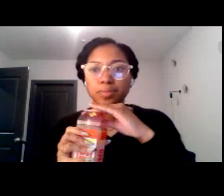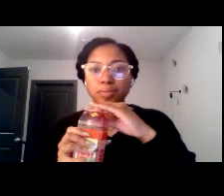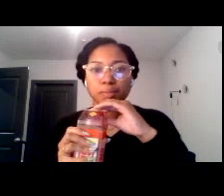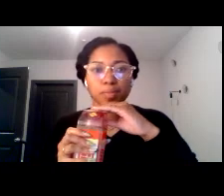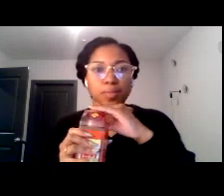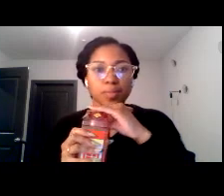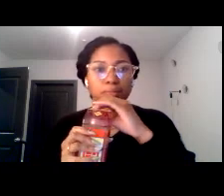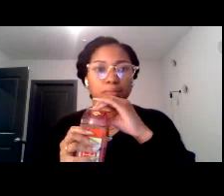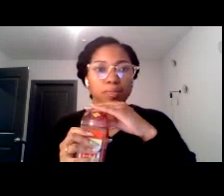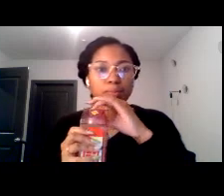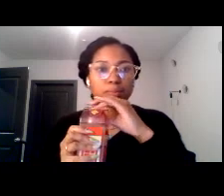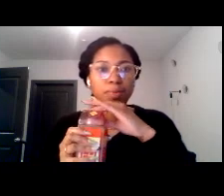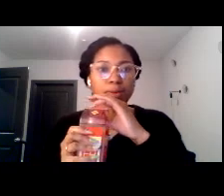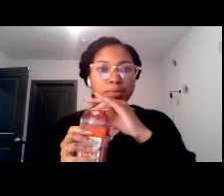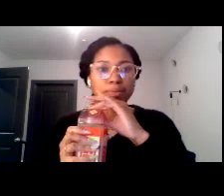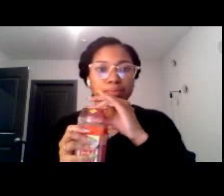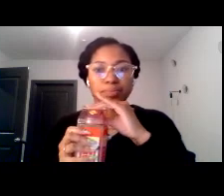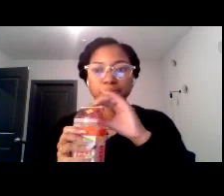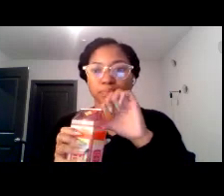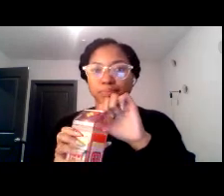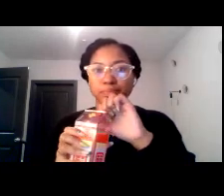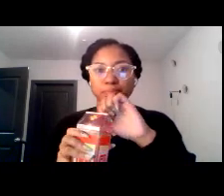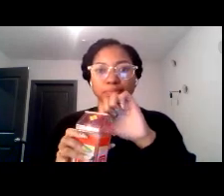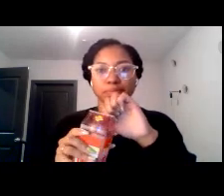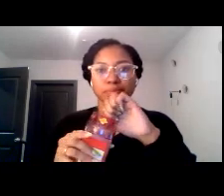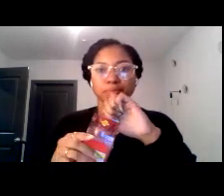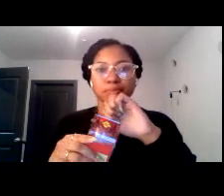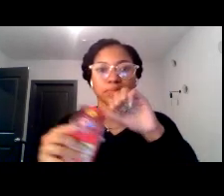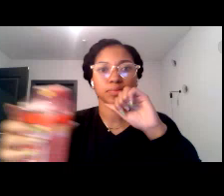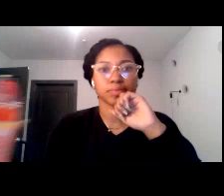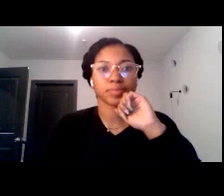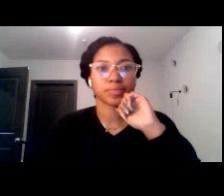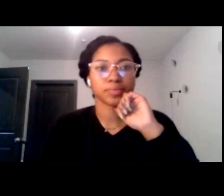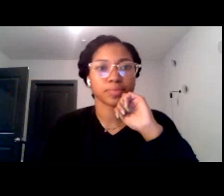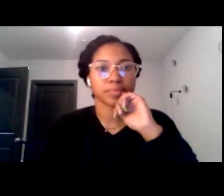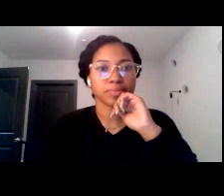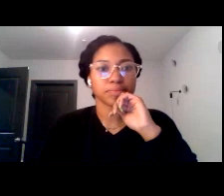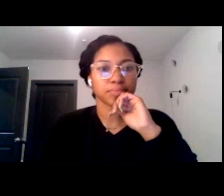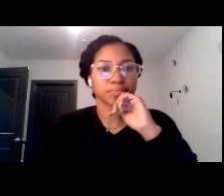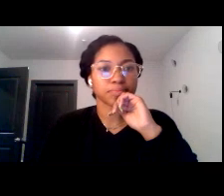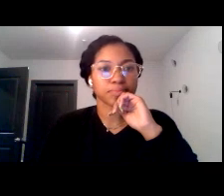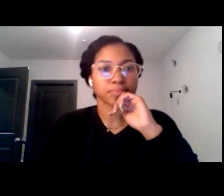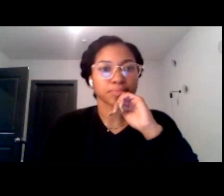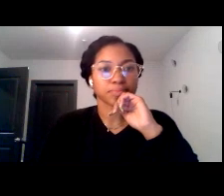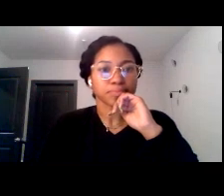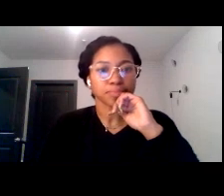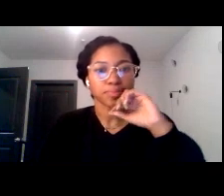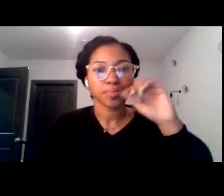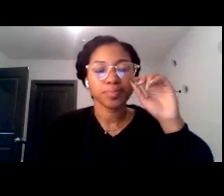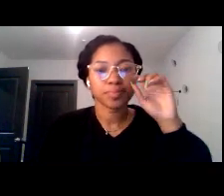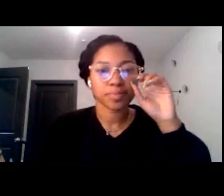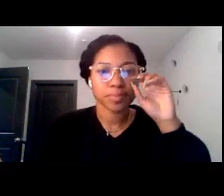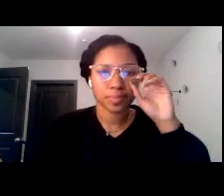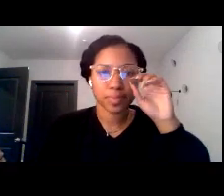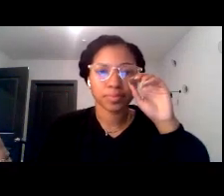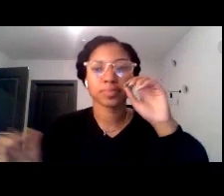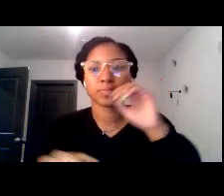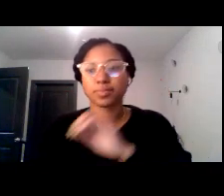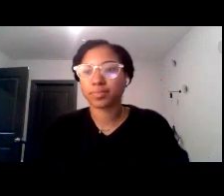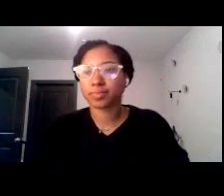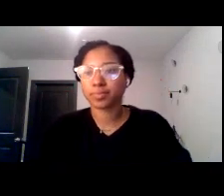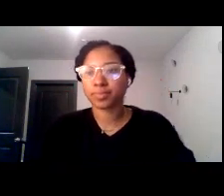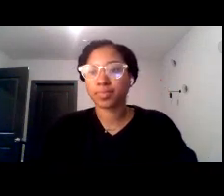tell me or think of any examples of internal policies that you would create or have created to manage this grant. You can put that in the